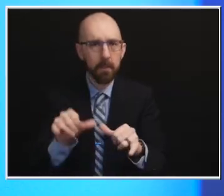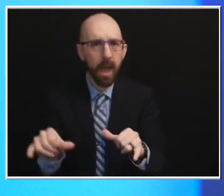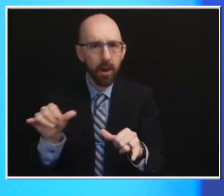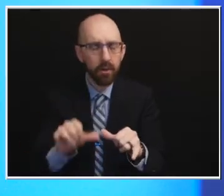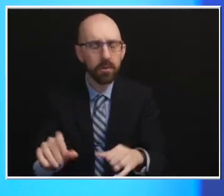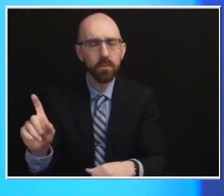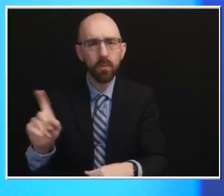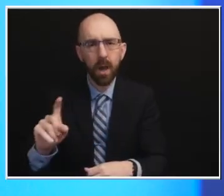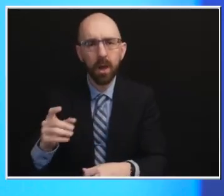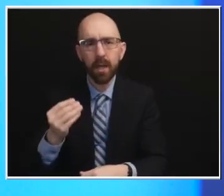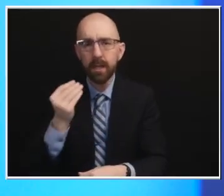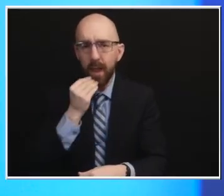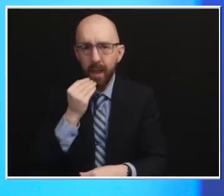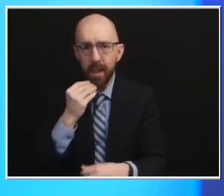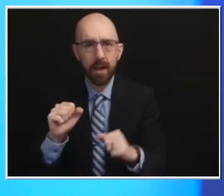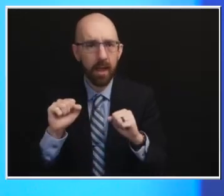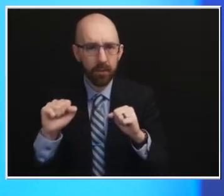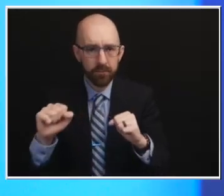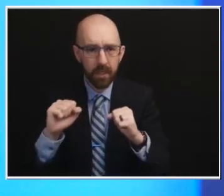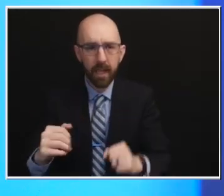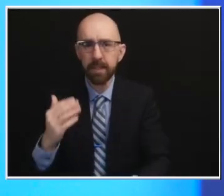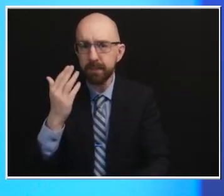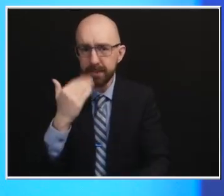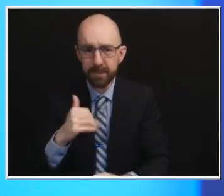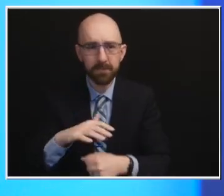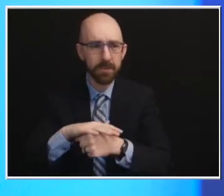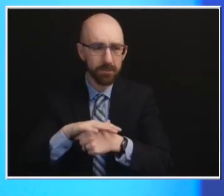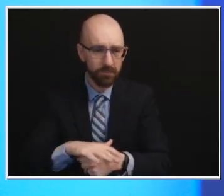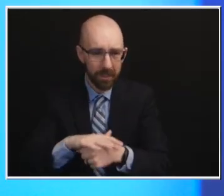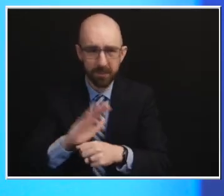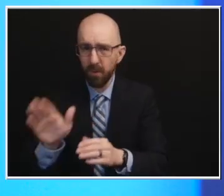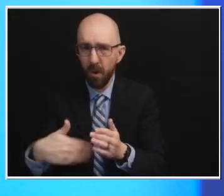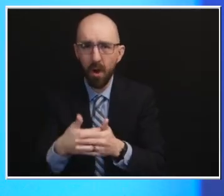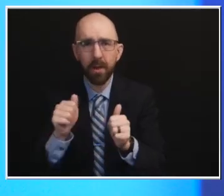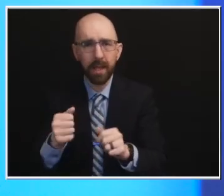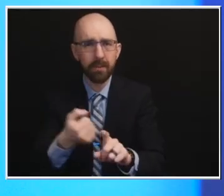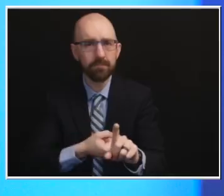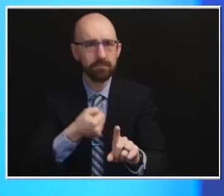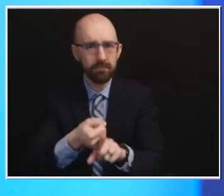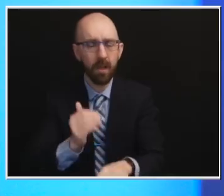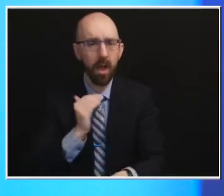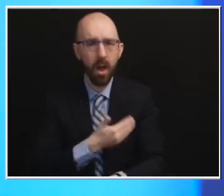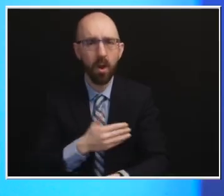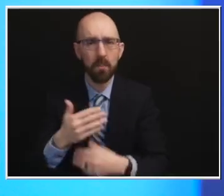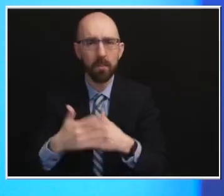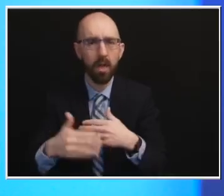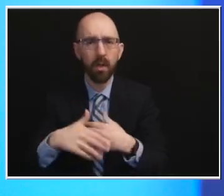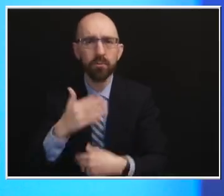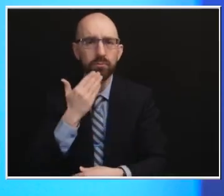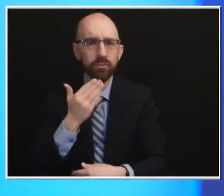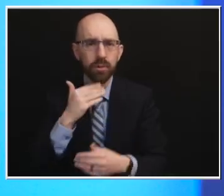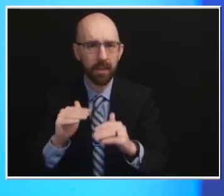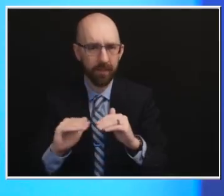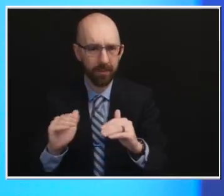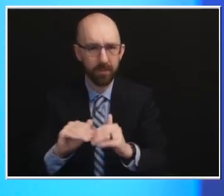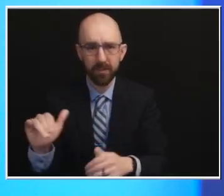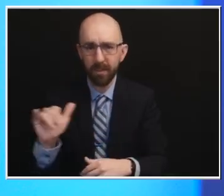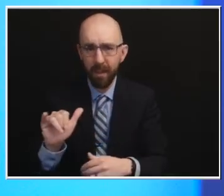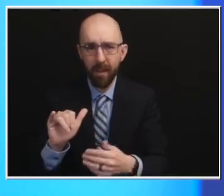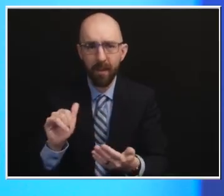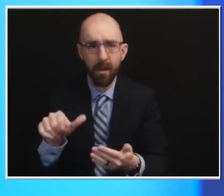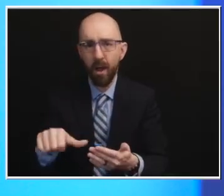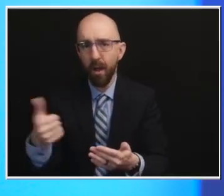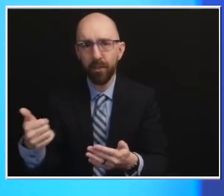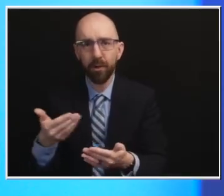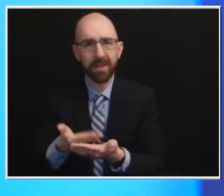diet, exercise, sleep, stress can all have an impact on our blood glucose levels. So like other wearable devices, I